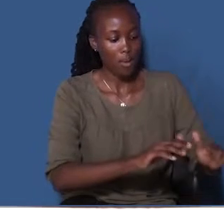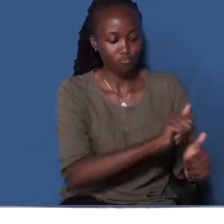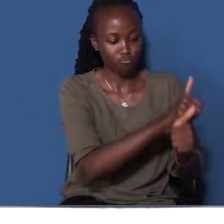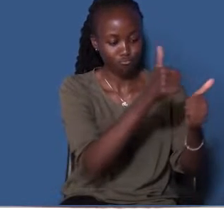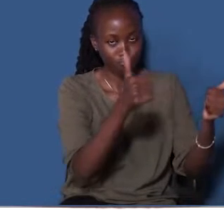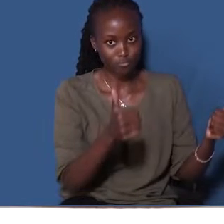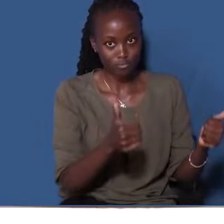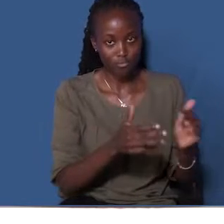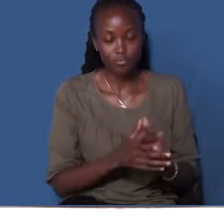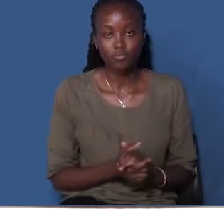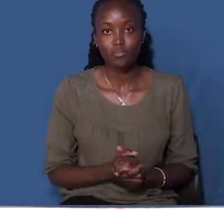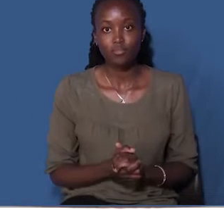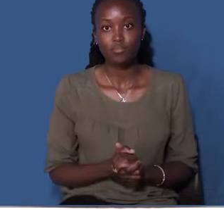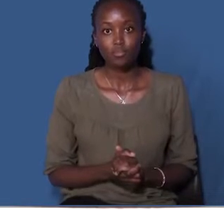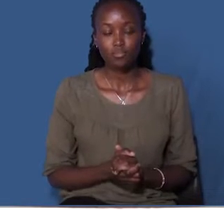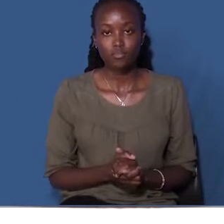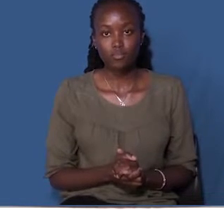send-off.